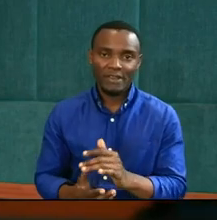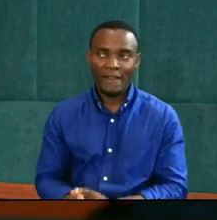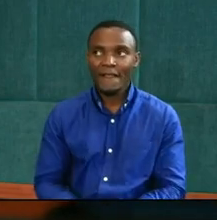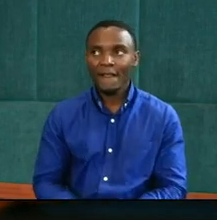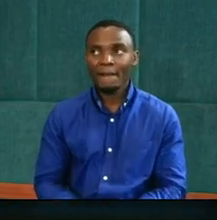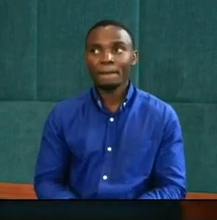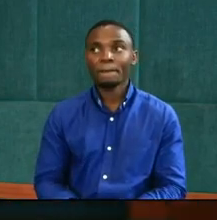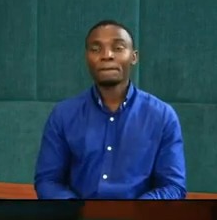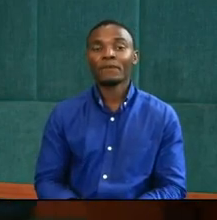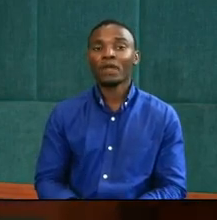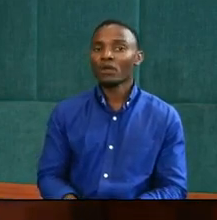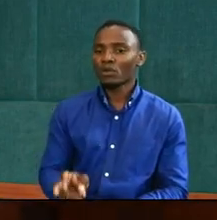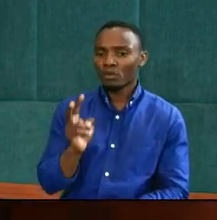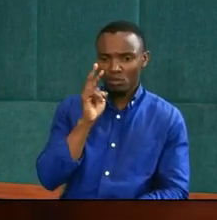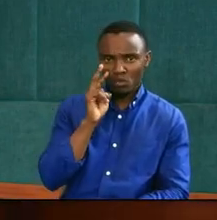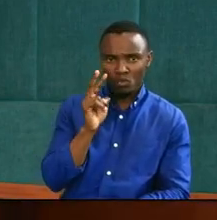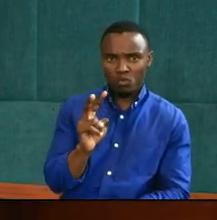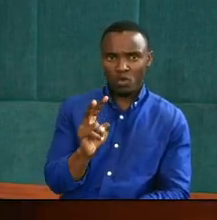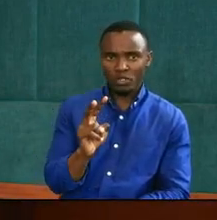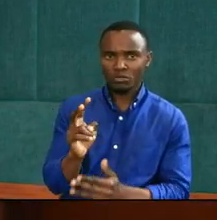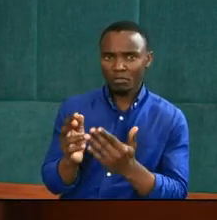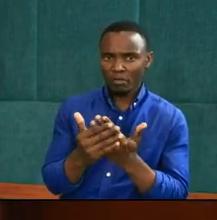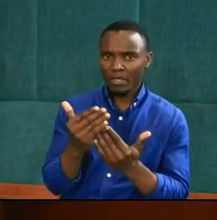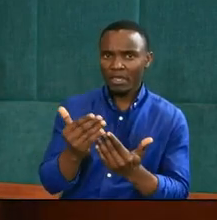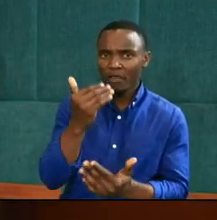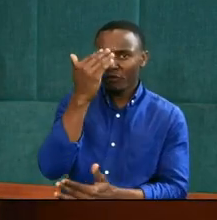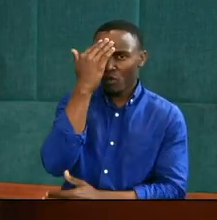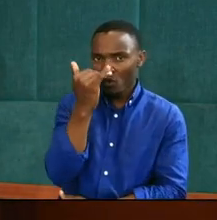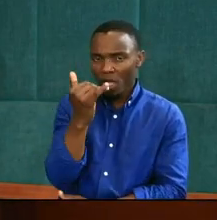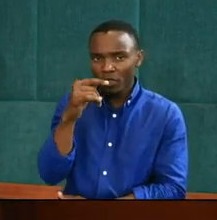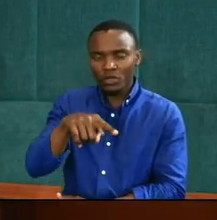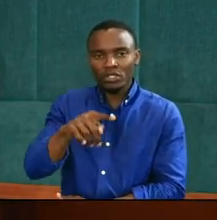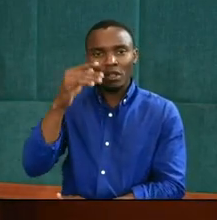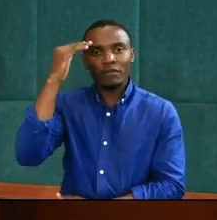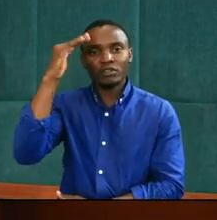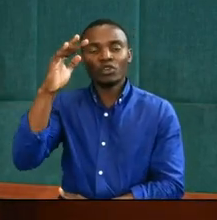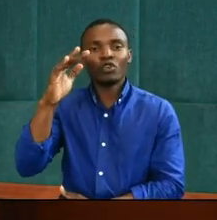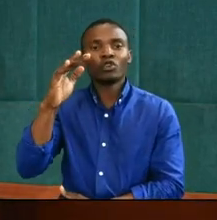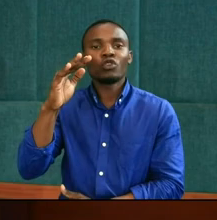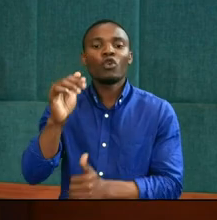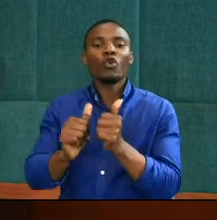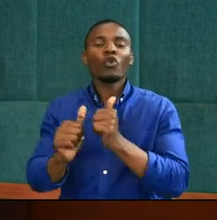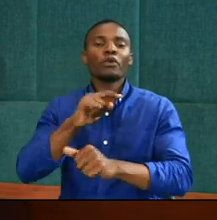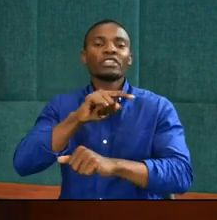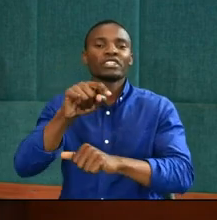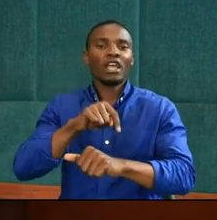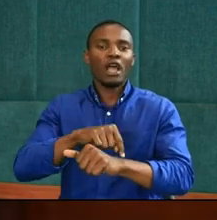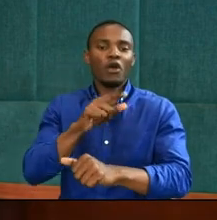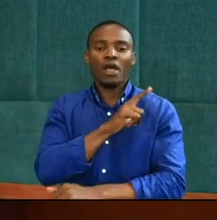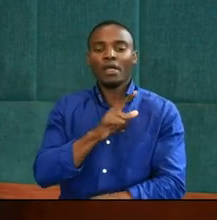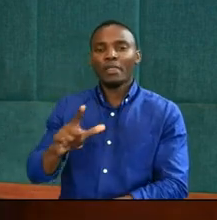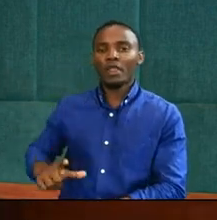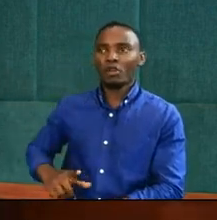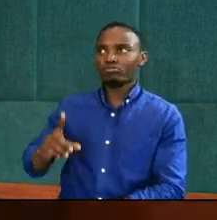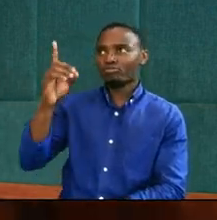again. Watch therefore, for you do not know what hour the Lord is coming.